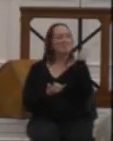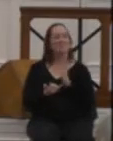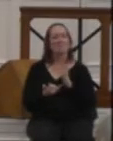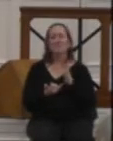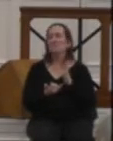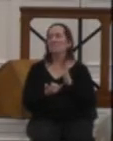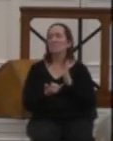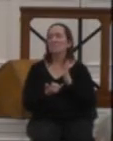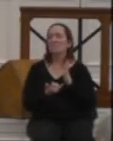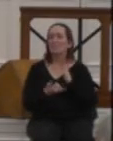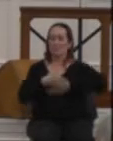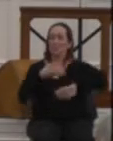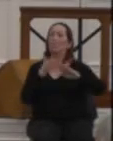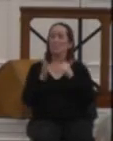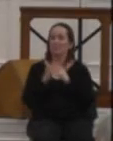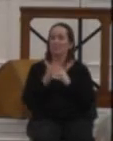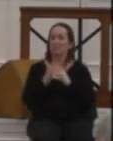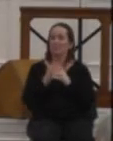again,